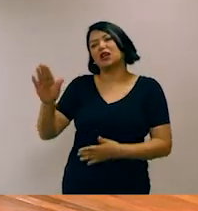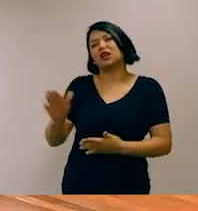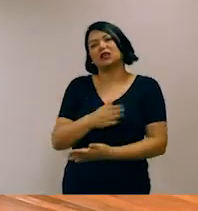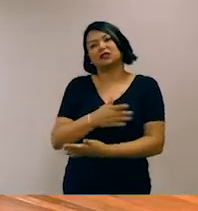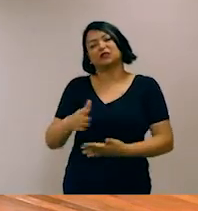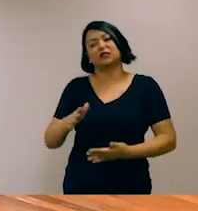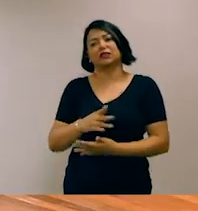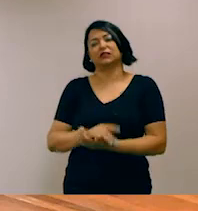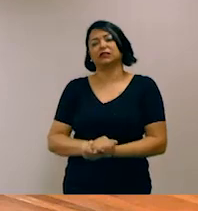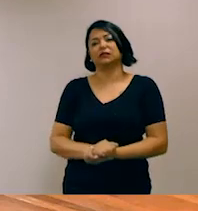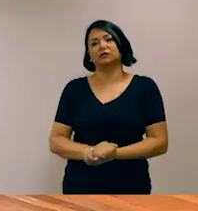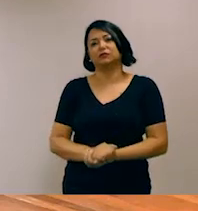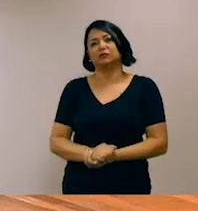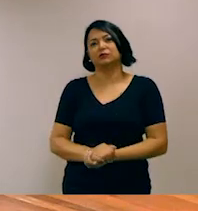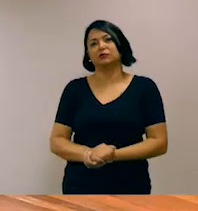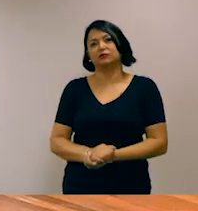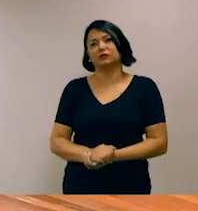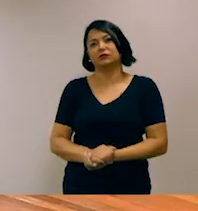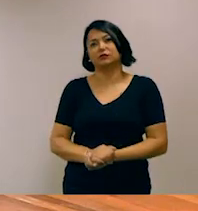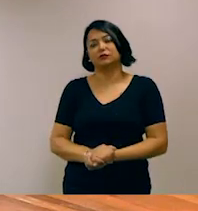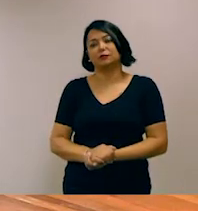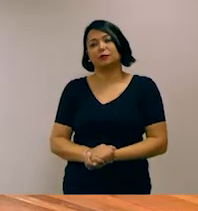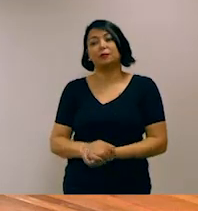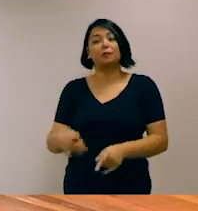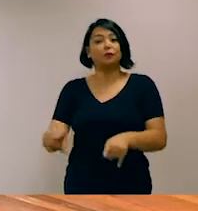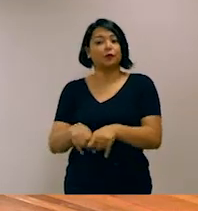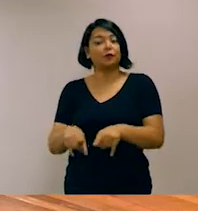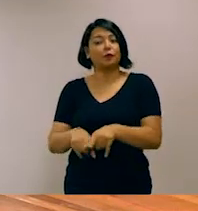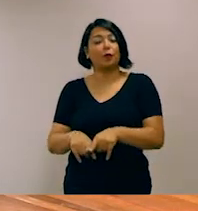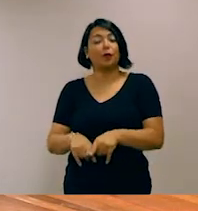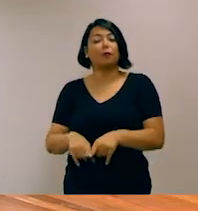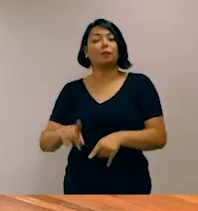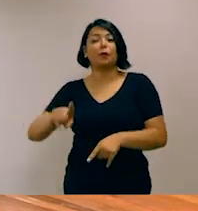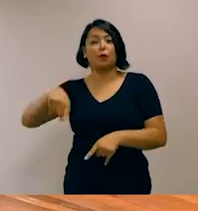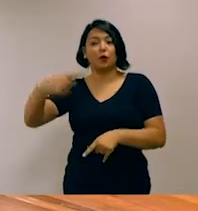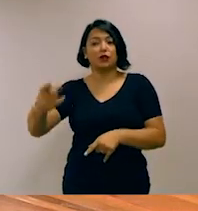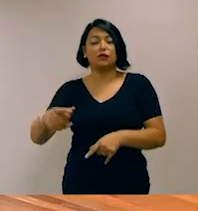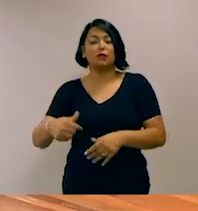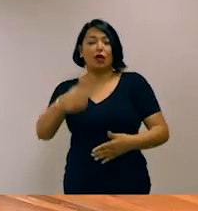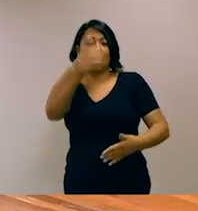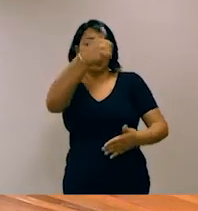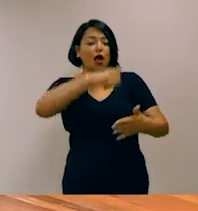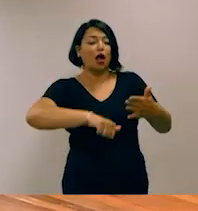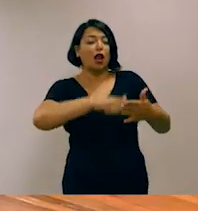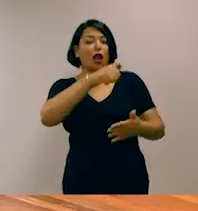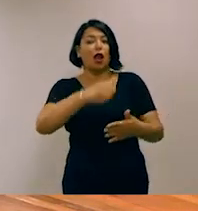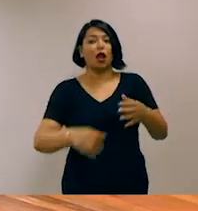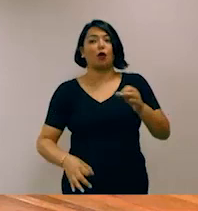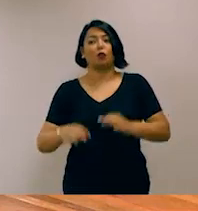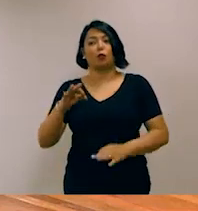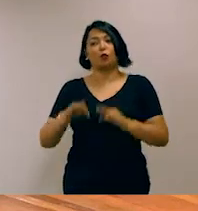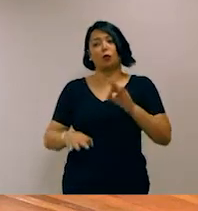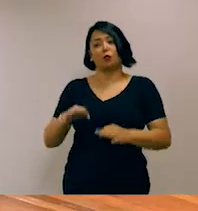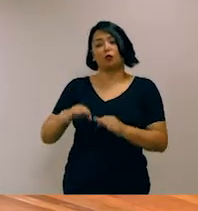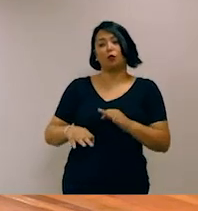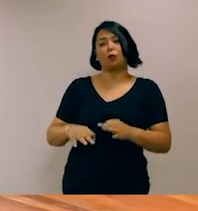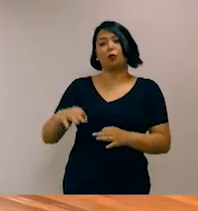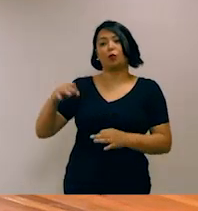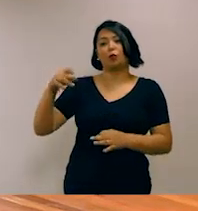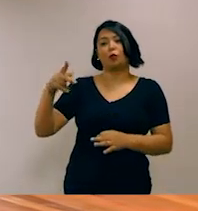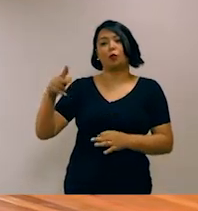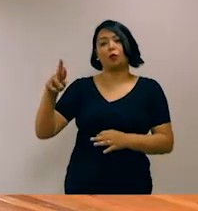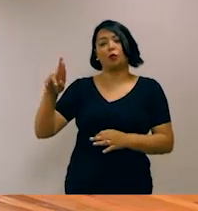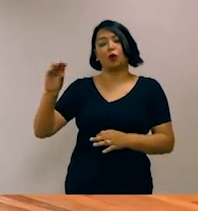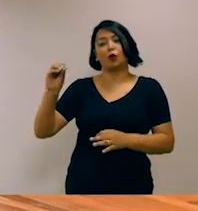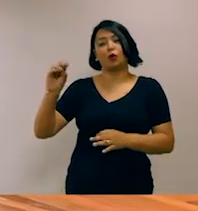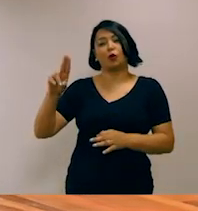be understood, and it makes our work very difficult. And so after that, we do the analysis. Well, the prosecutor does